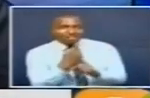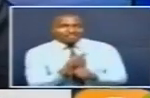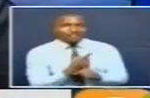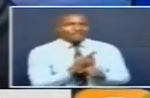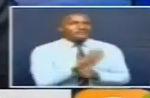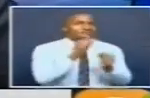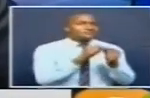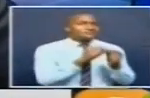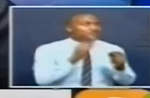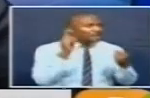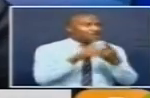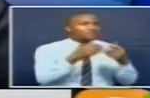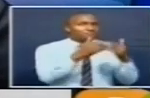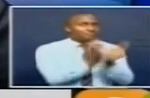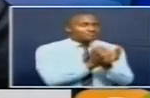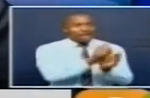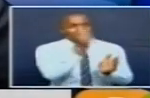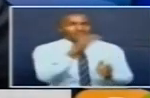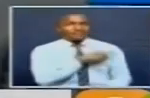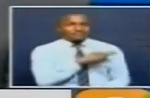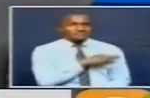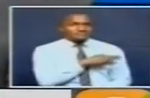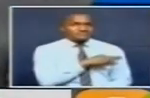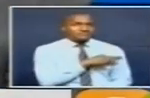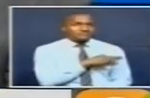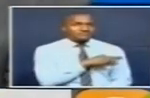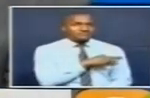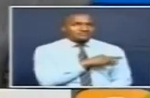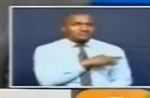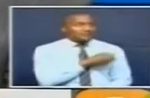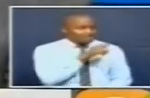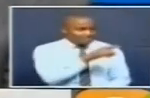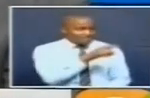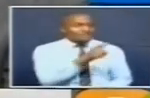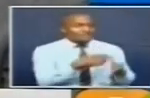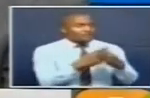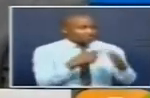to benefit other companies. Okay, I would rather give this is you... This is when Rosegate went to appeal there,